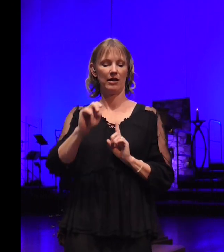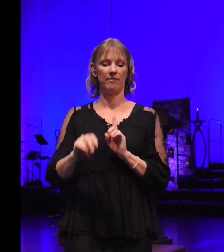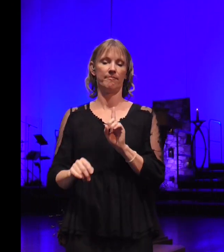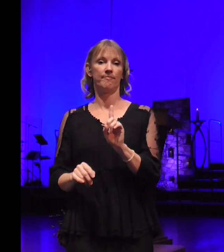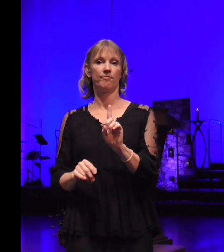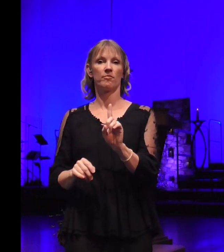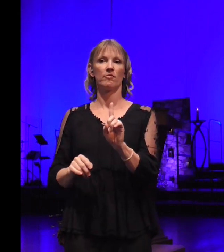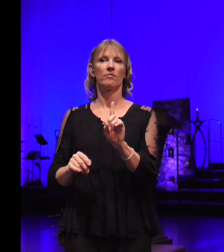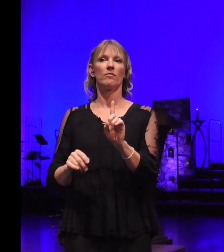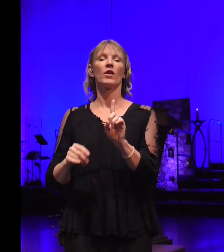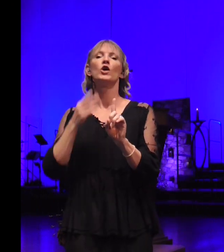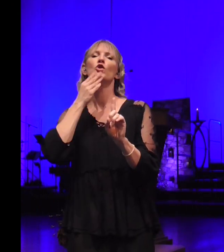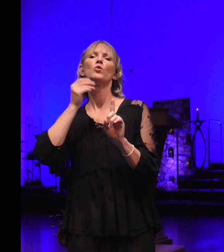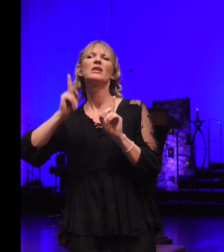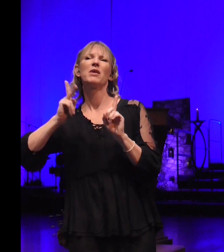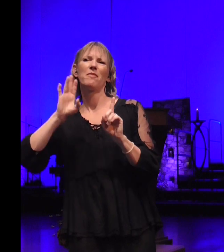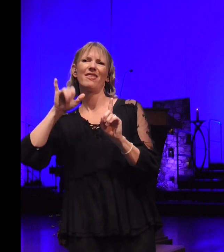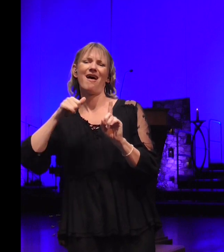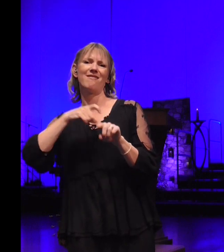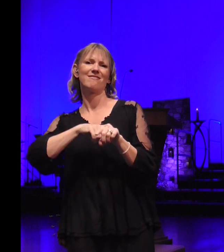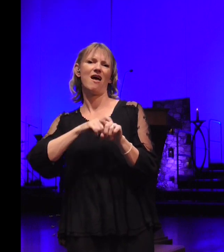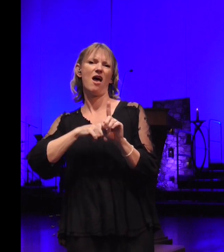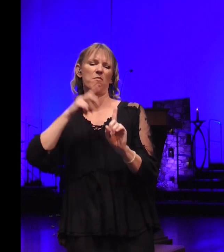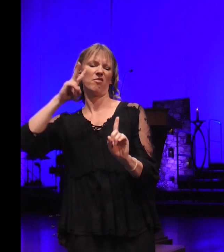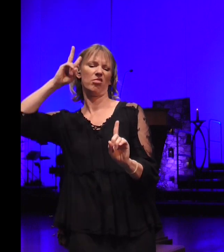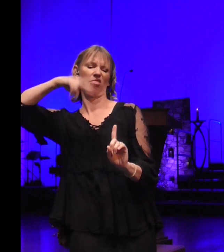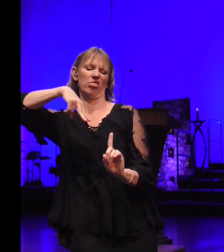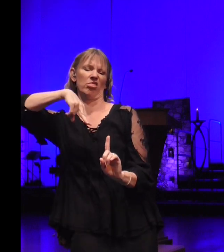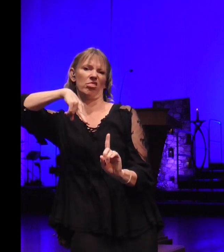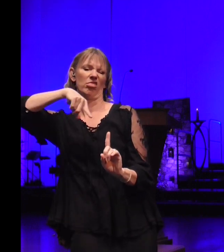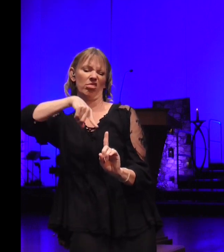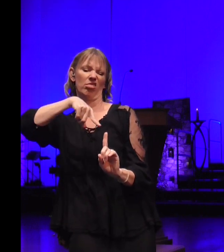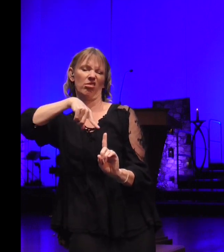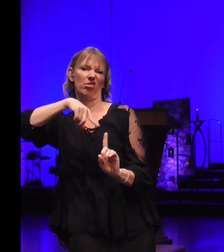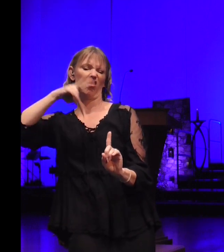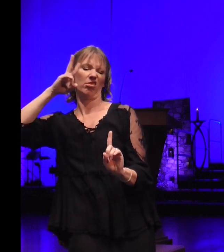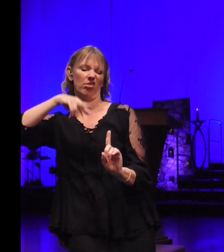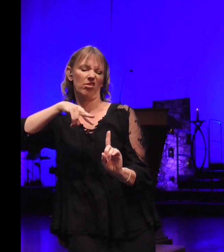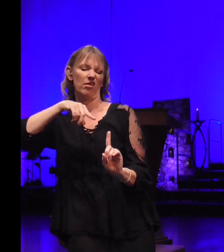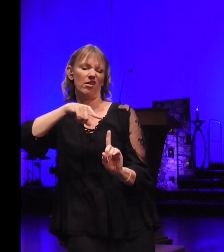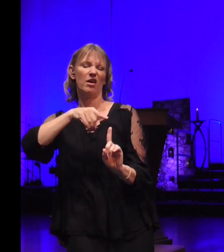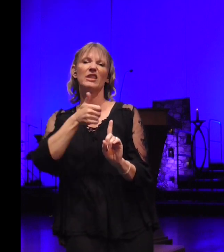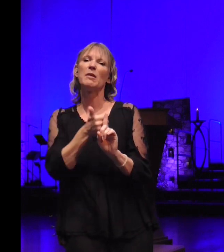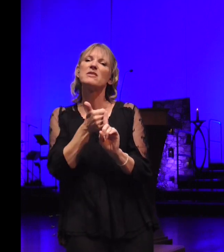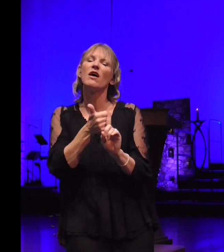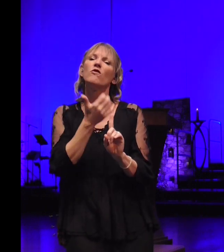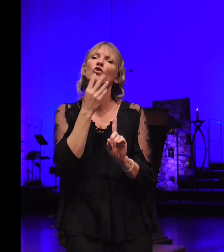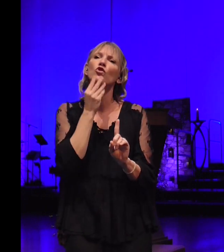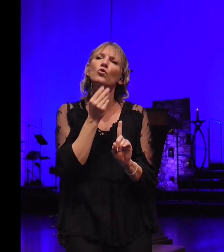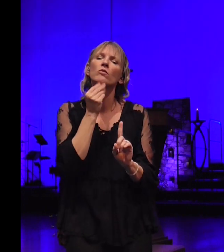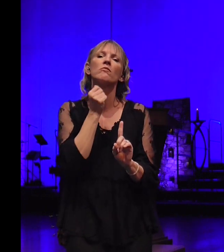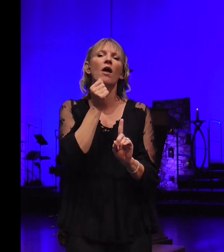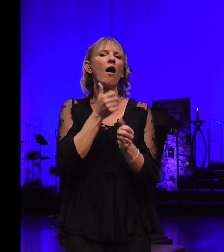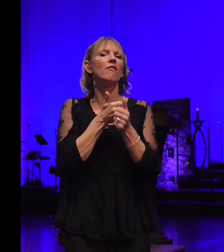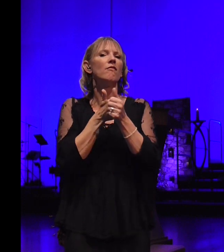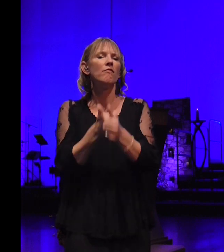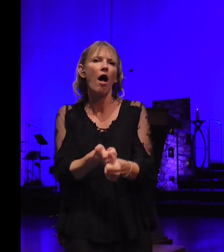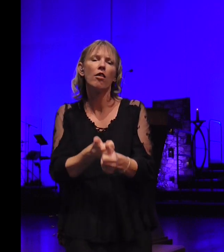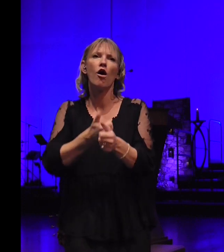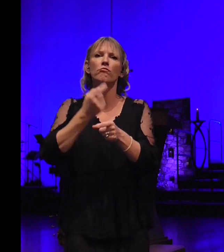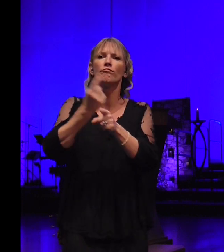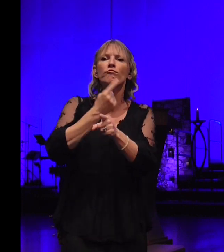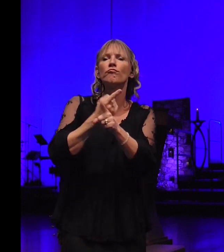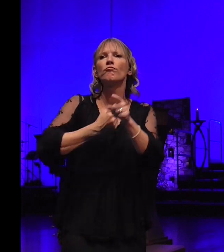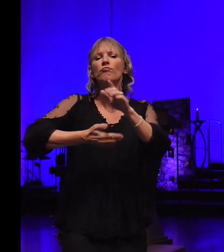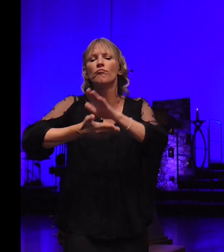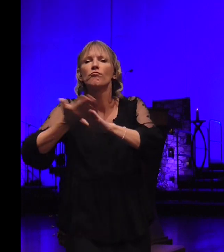people in the first century as a lower caste. These were Jews who didn't follow the regular operating